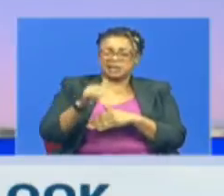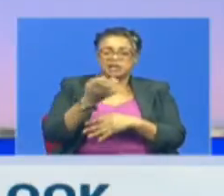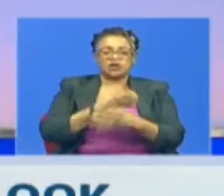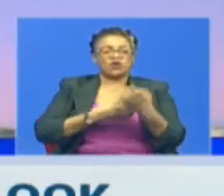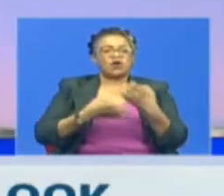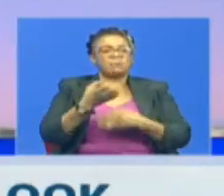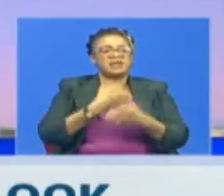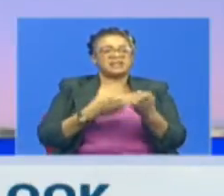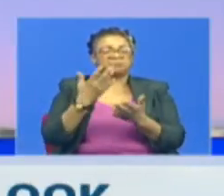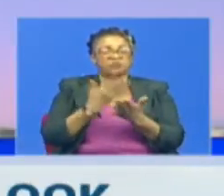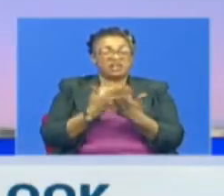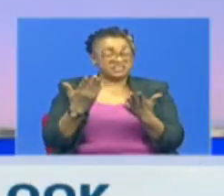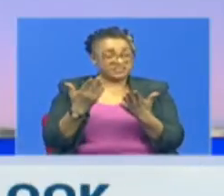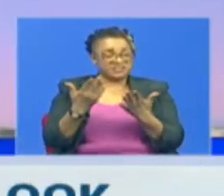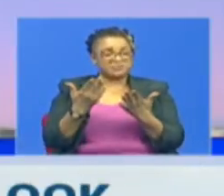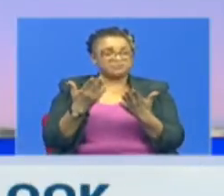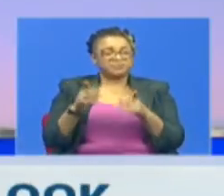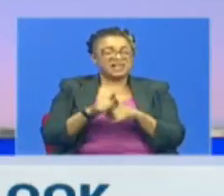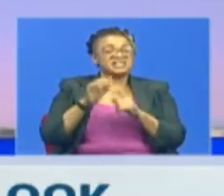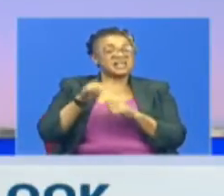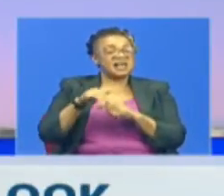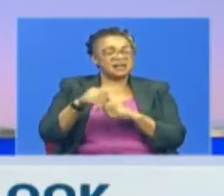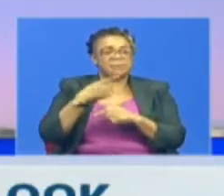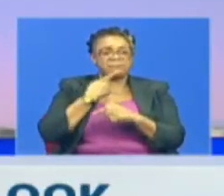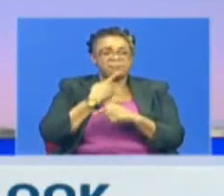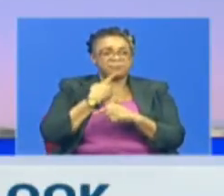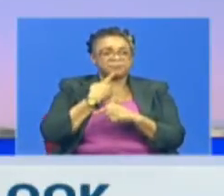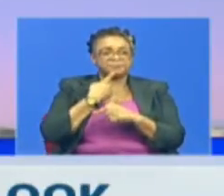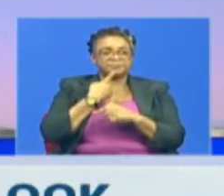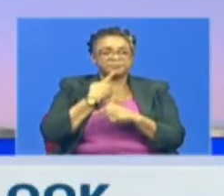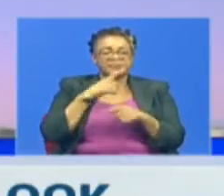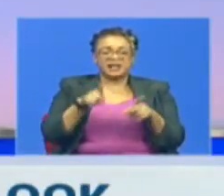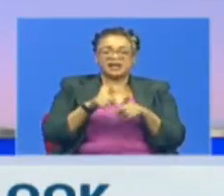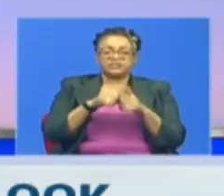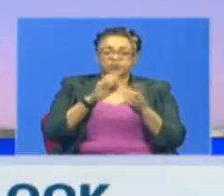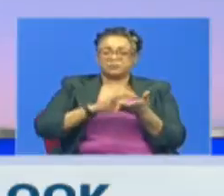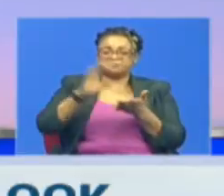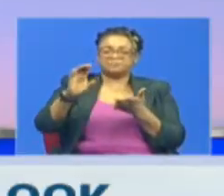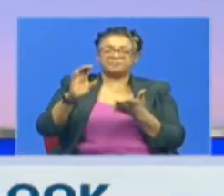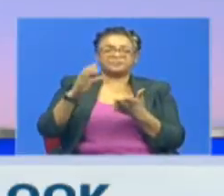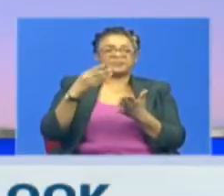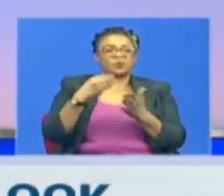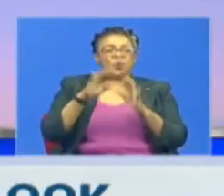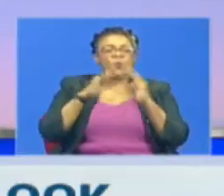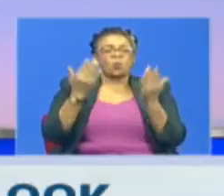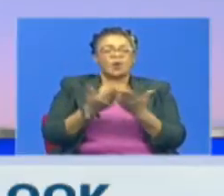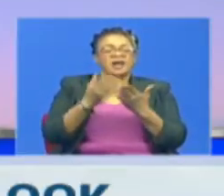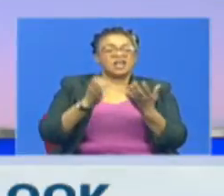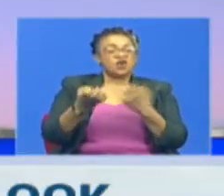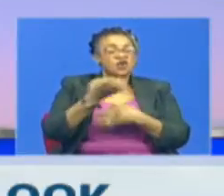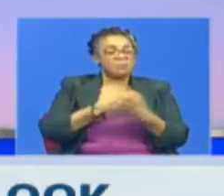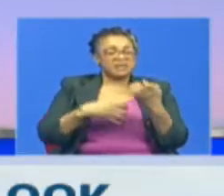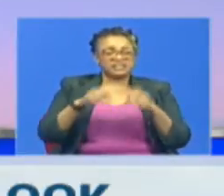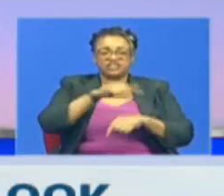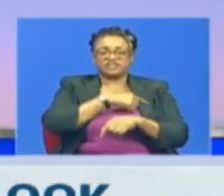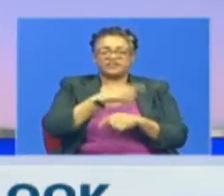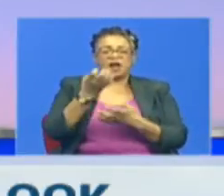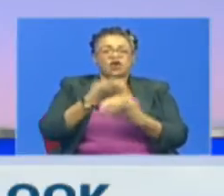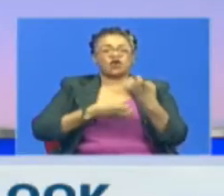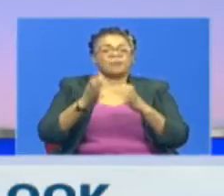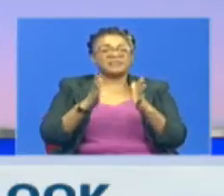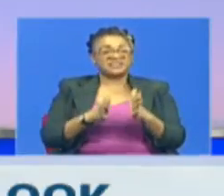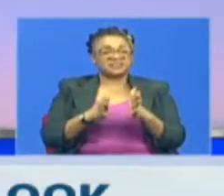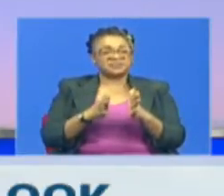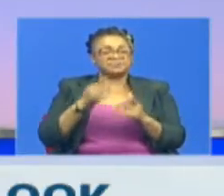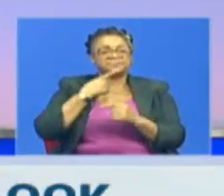than earlier anticipated. Speaking whilst releasing the fund's World Economic Outlook, Chief Economist Geeta Gopinath